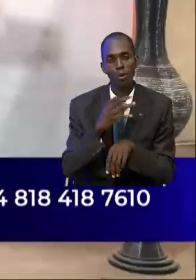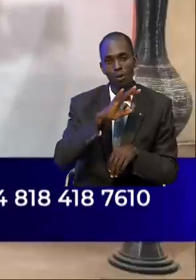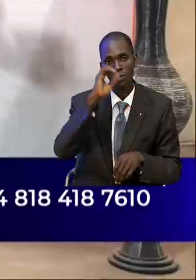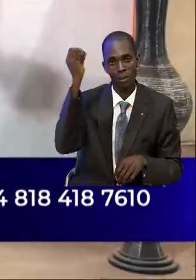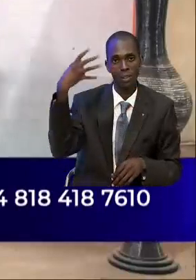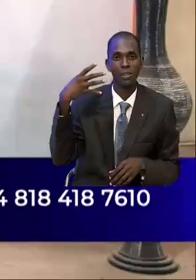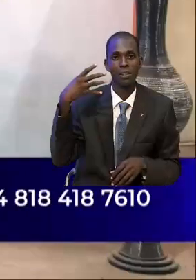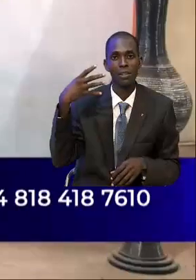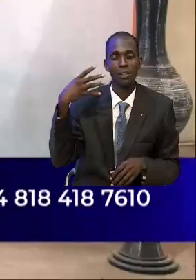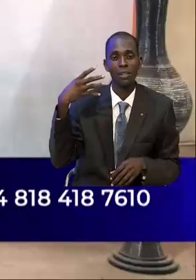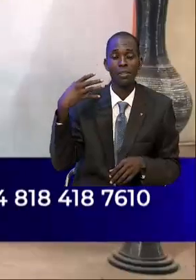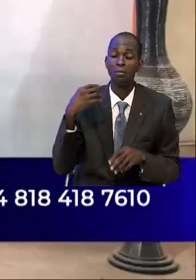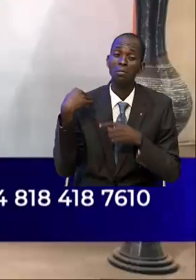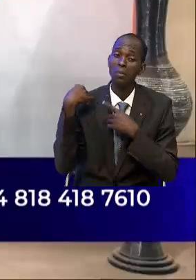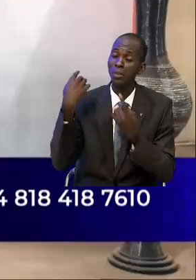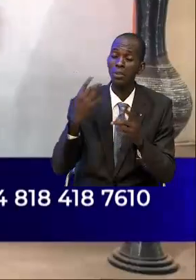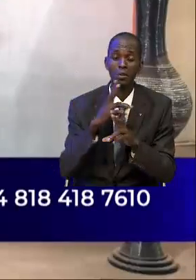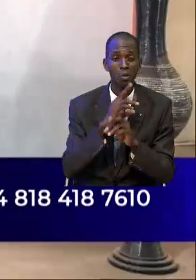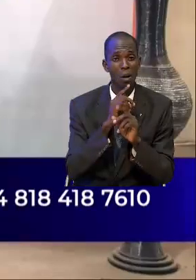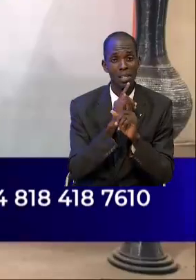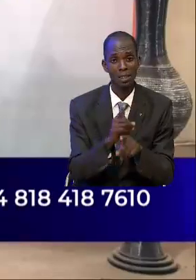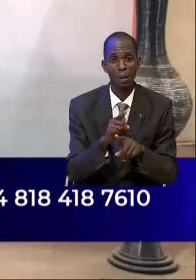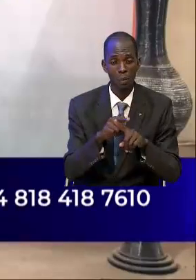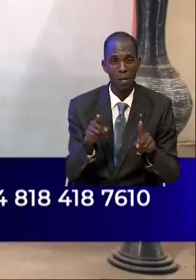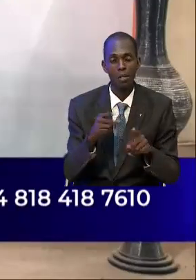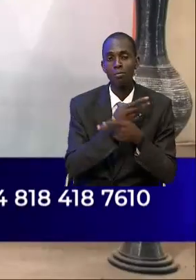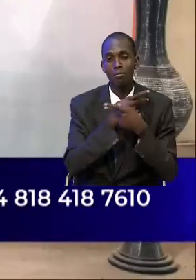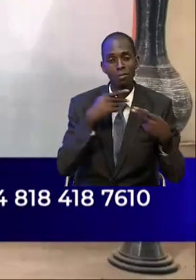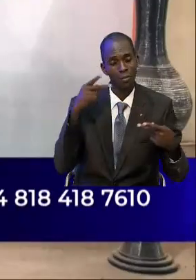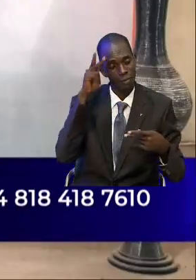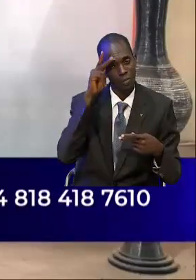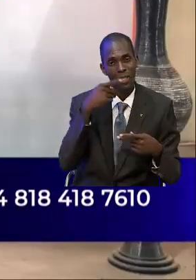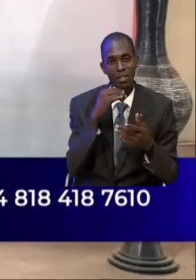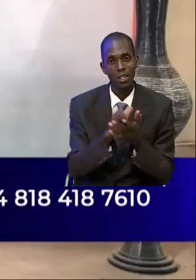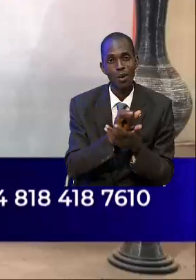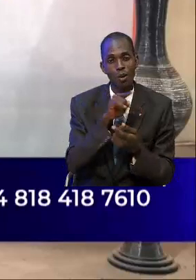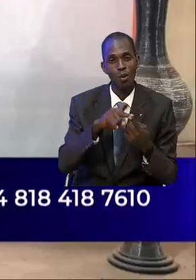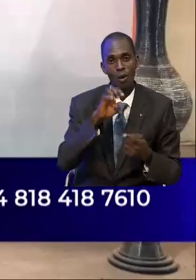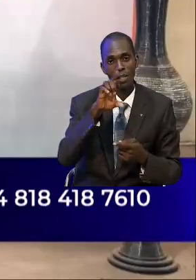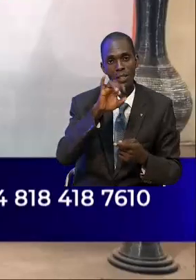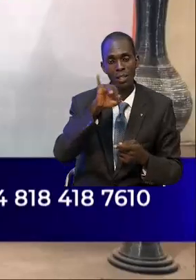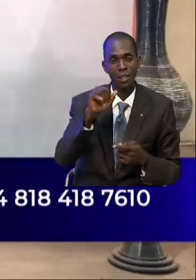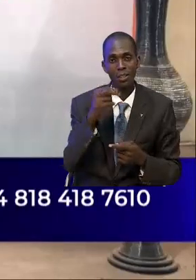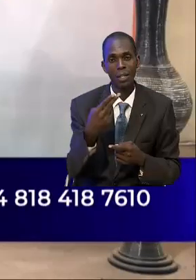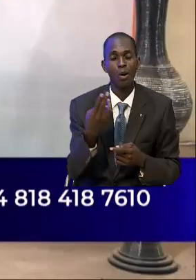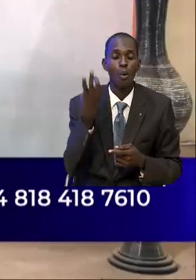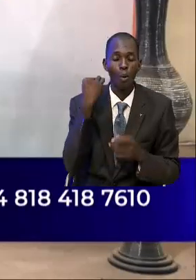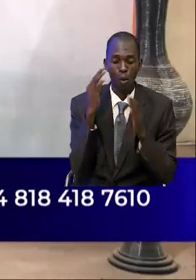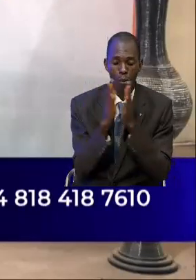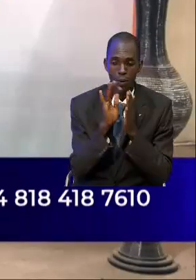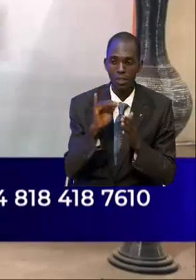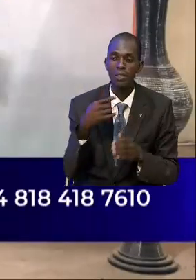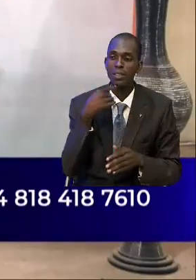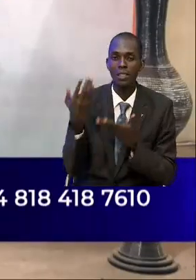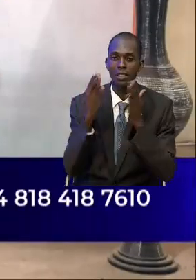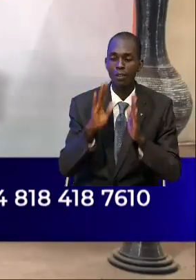this work of grace. My prayers seem to be another veil. But our Jesus told us that when Elijah